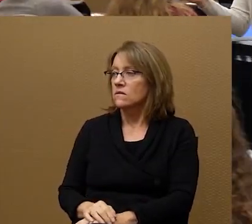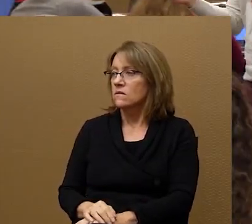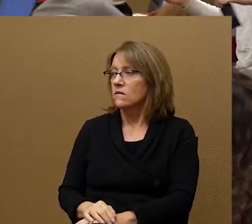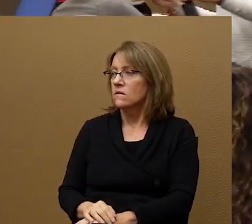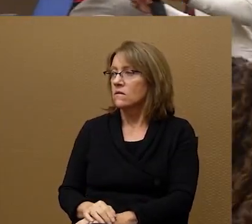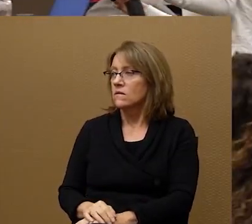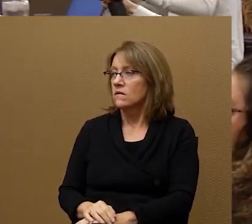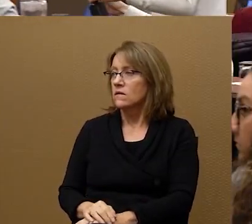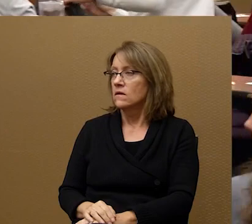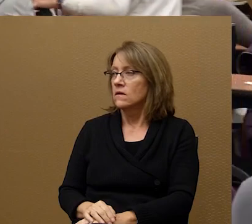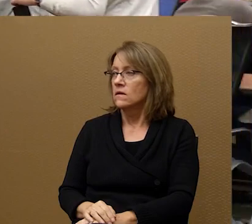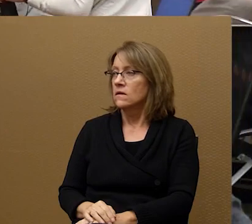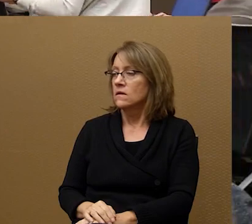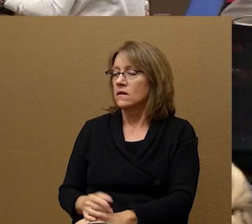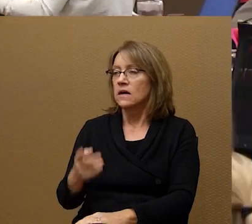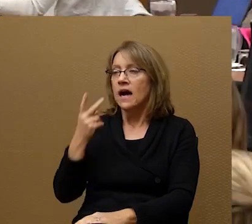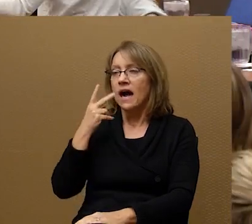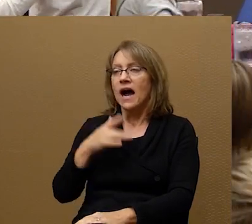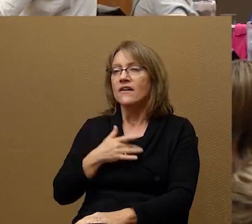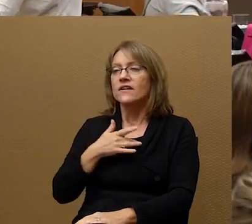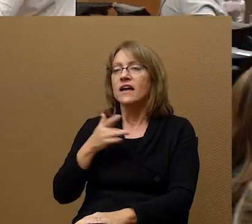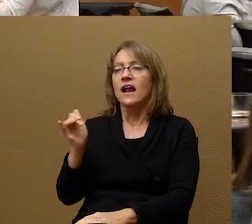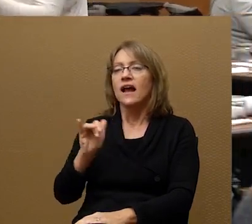feel like a lot of the visual